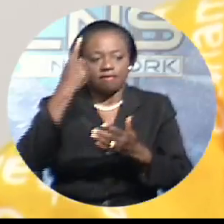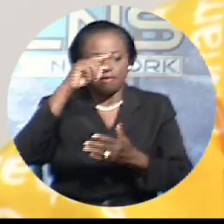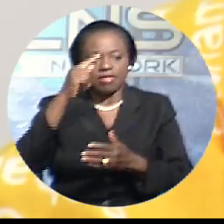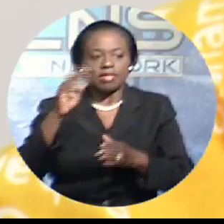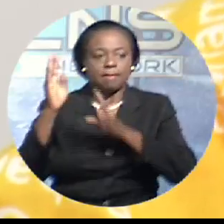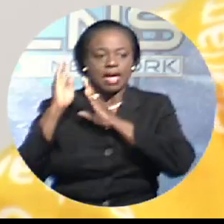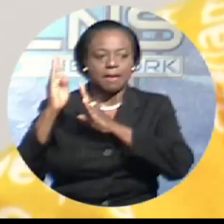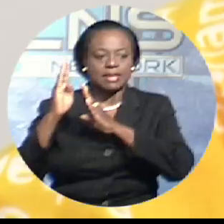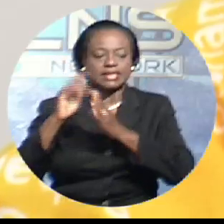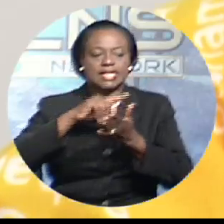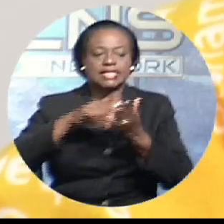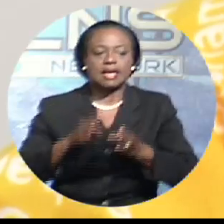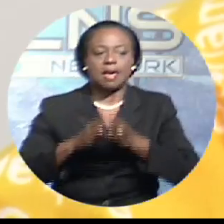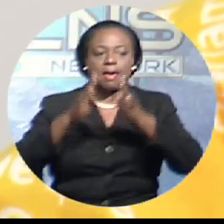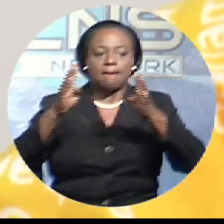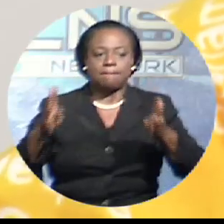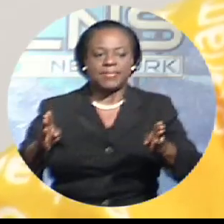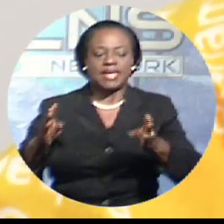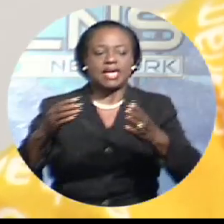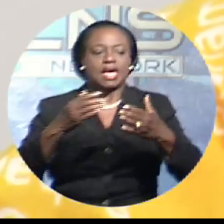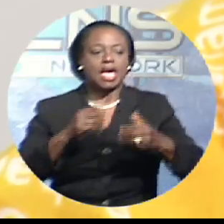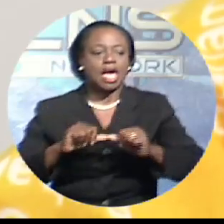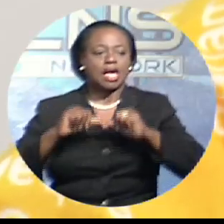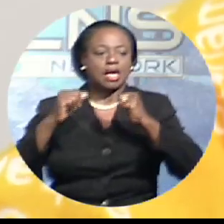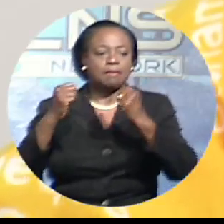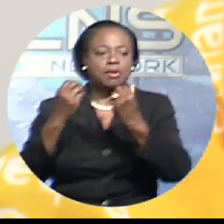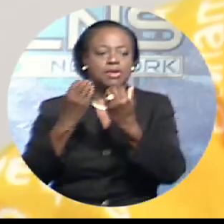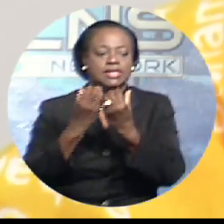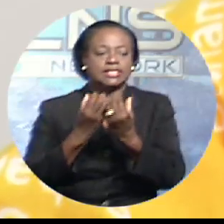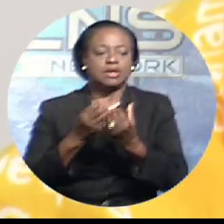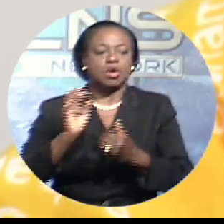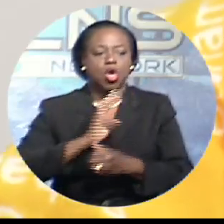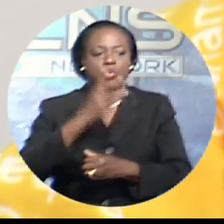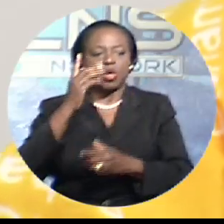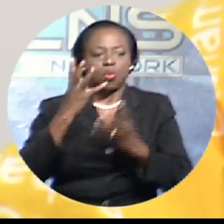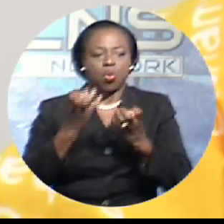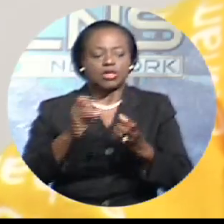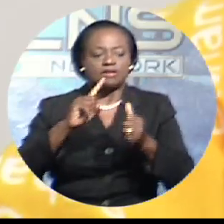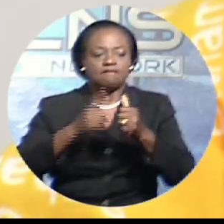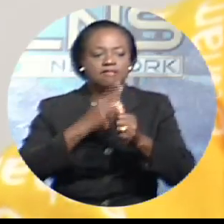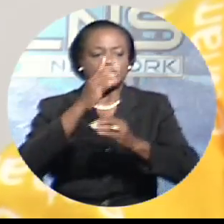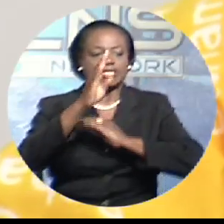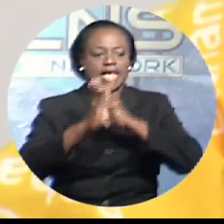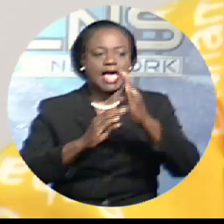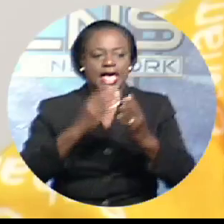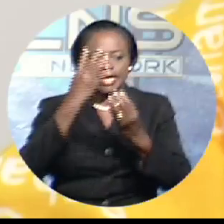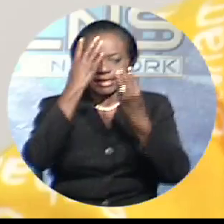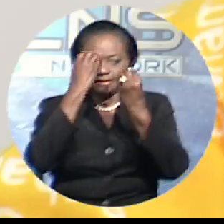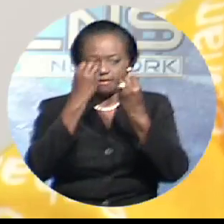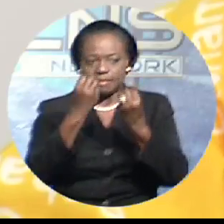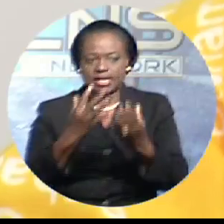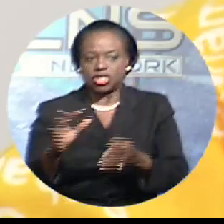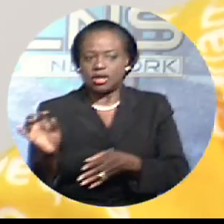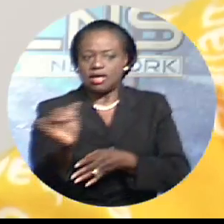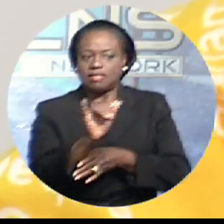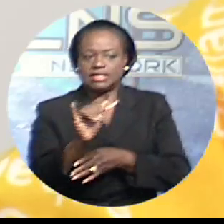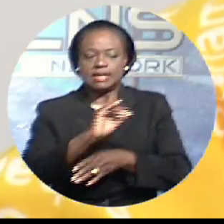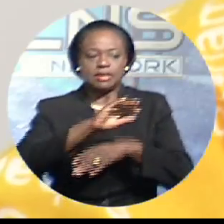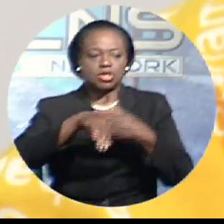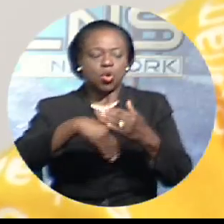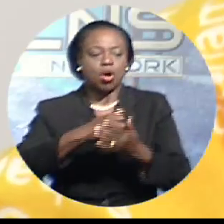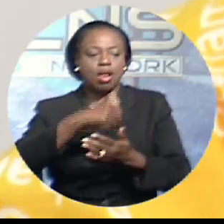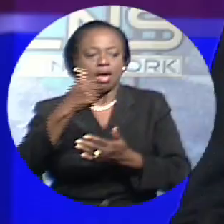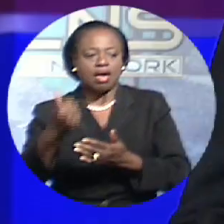community, constituency in the Bahamas. So we need to have face-on information just like how any other organization have face-on